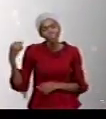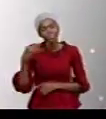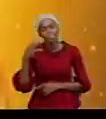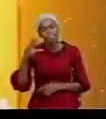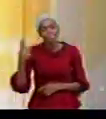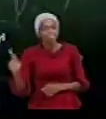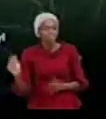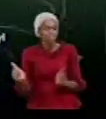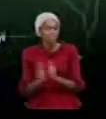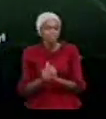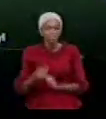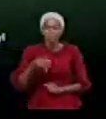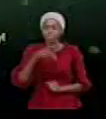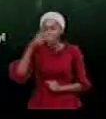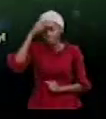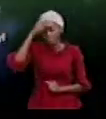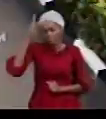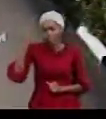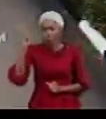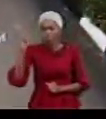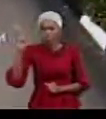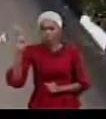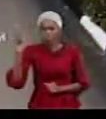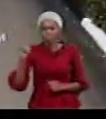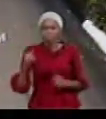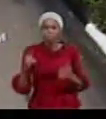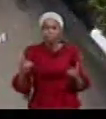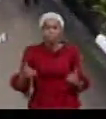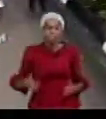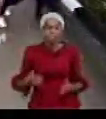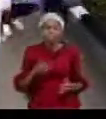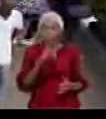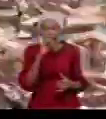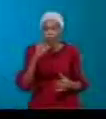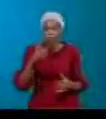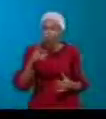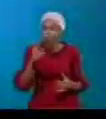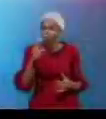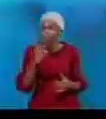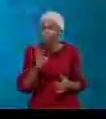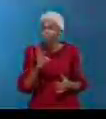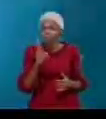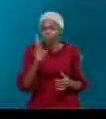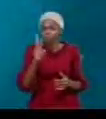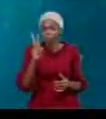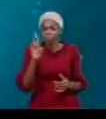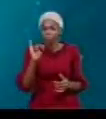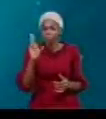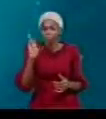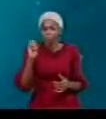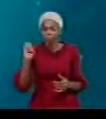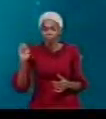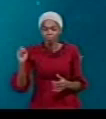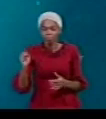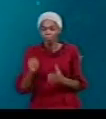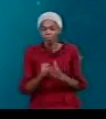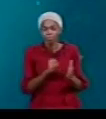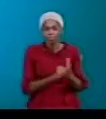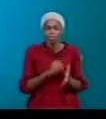GCK, now holds in Port Hackett, River State, Nigeria. 22nd to 27th